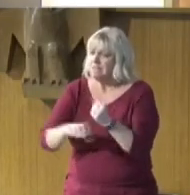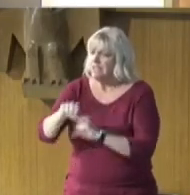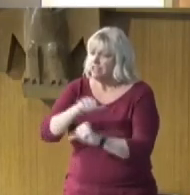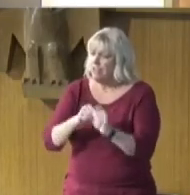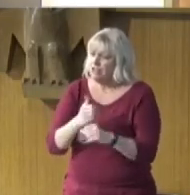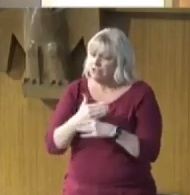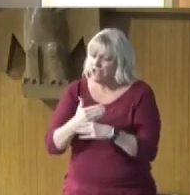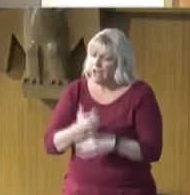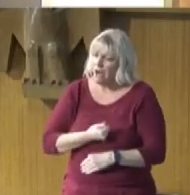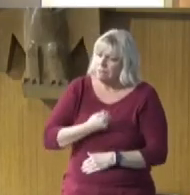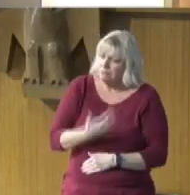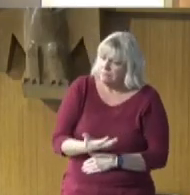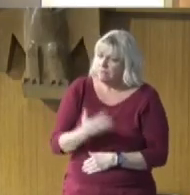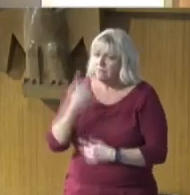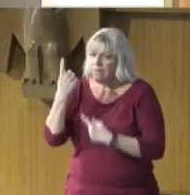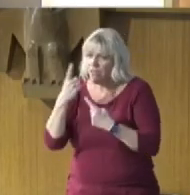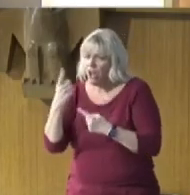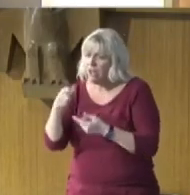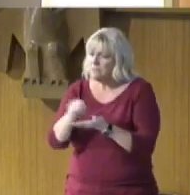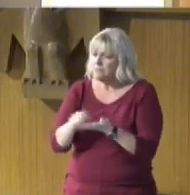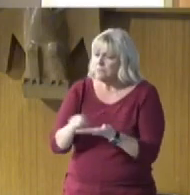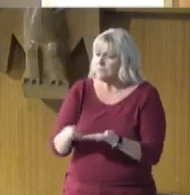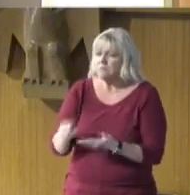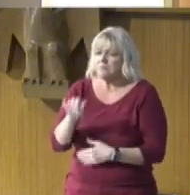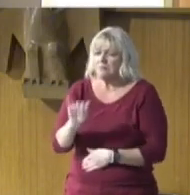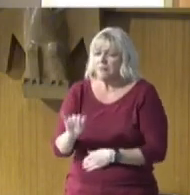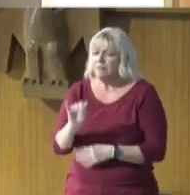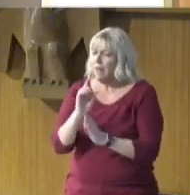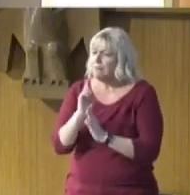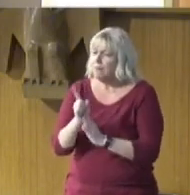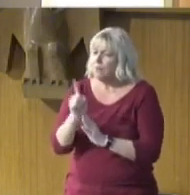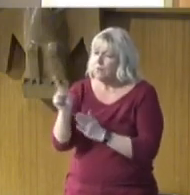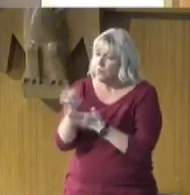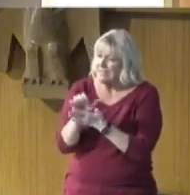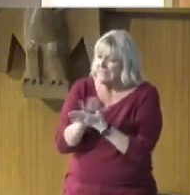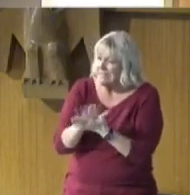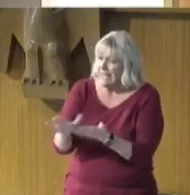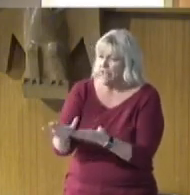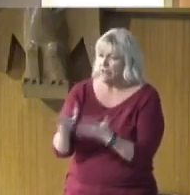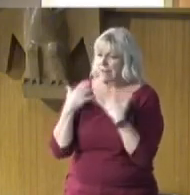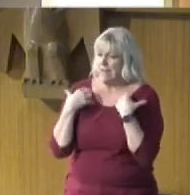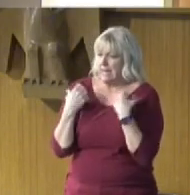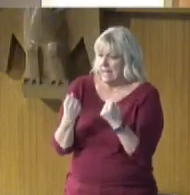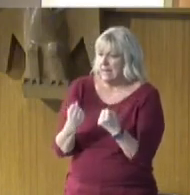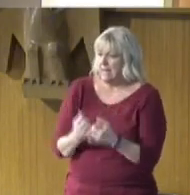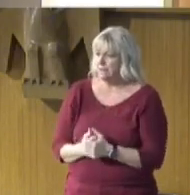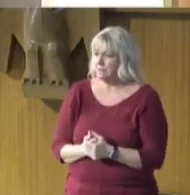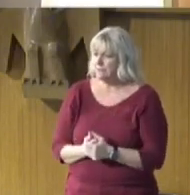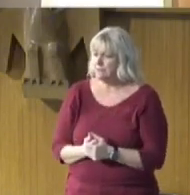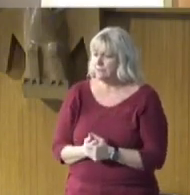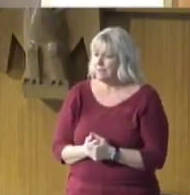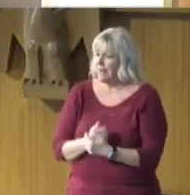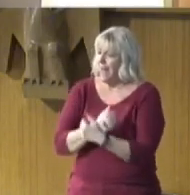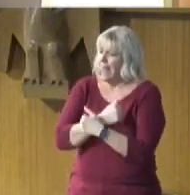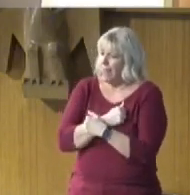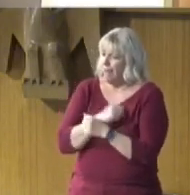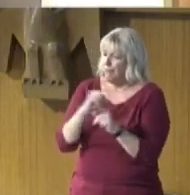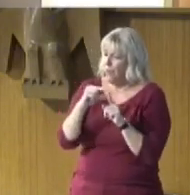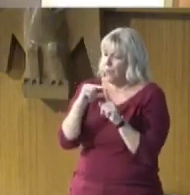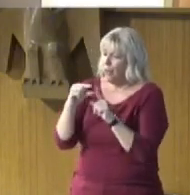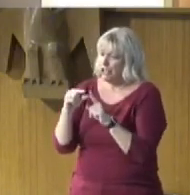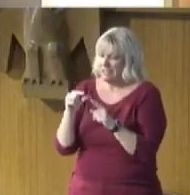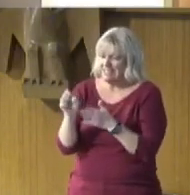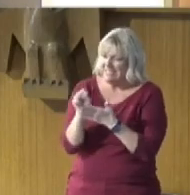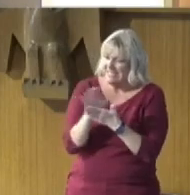the election results. It was so sacred and healing. I love those words she chose, which was sacred